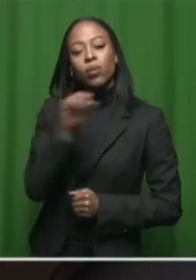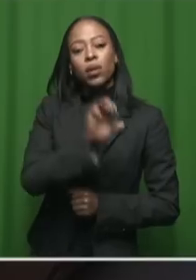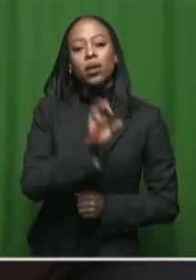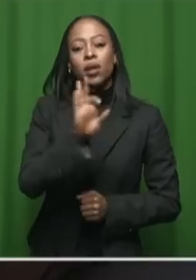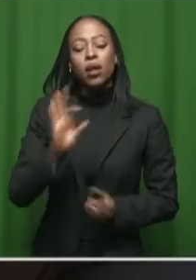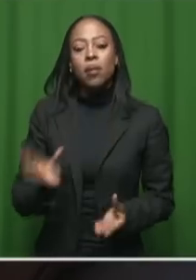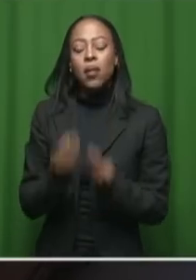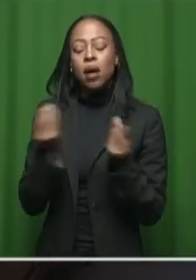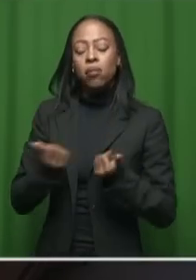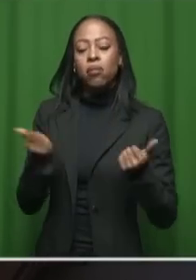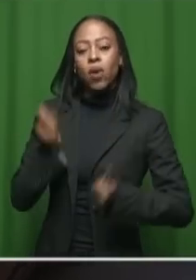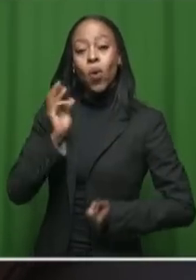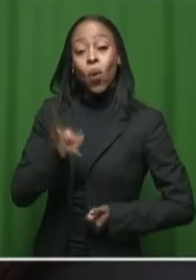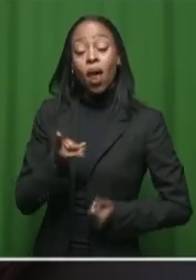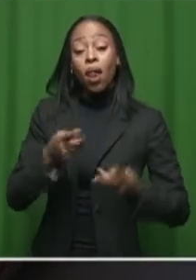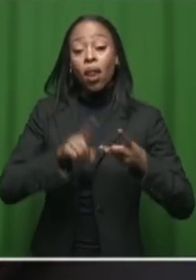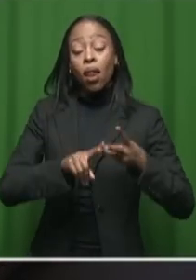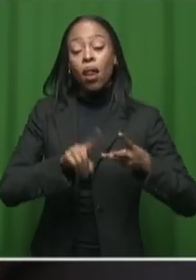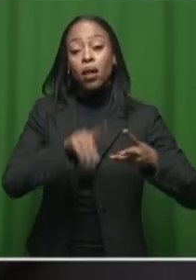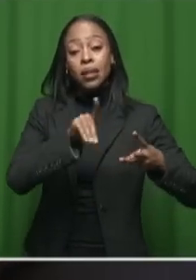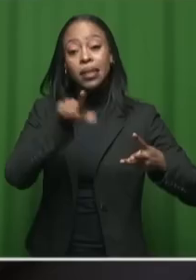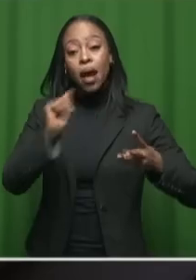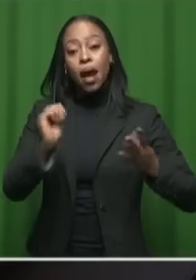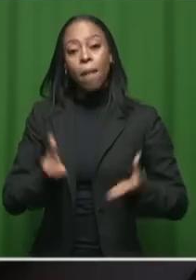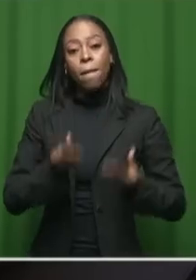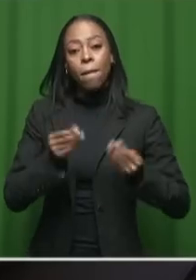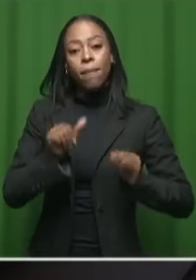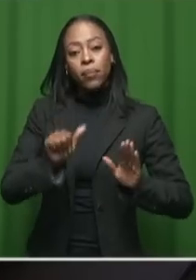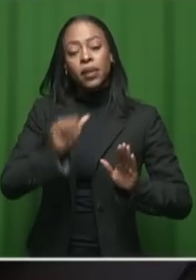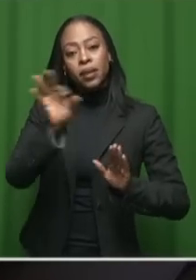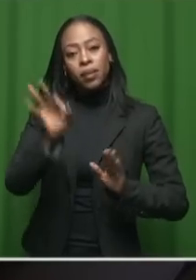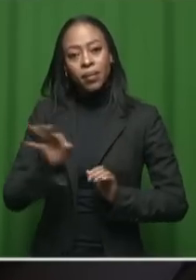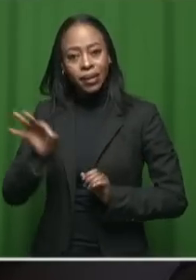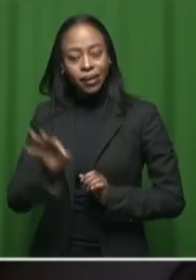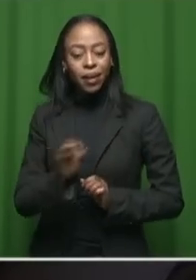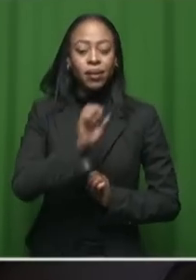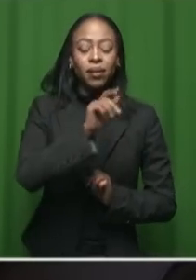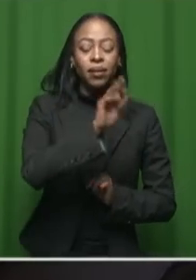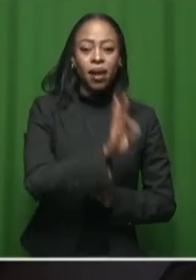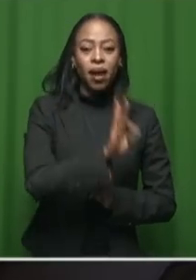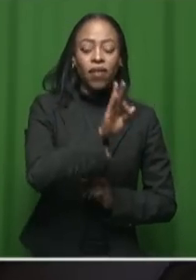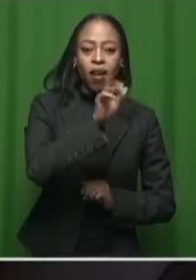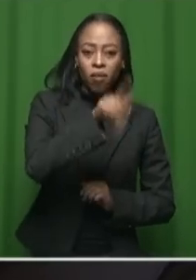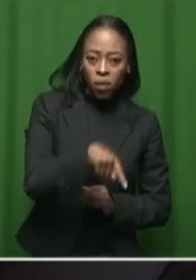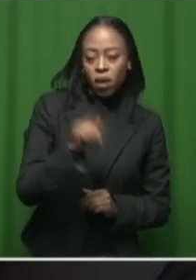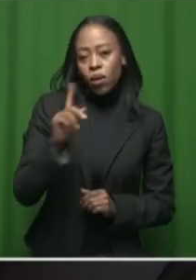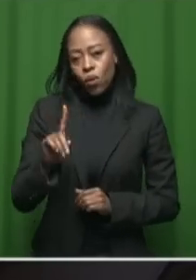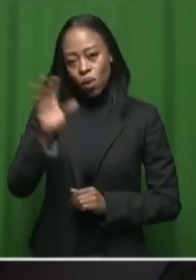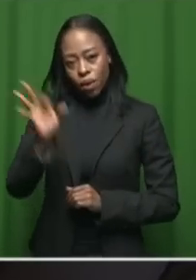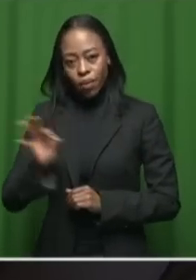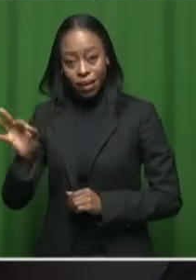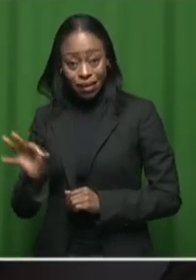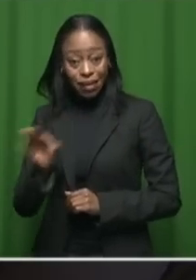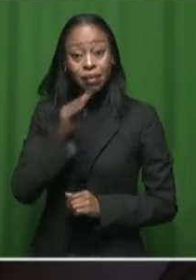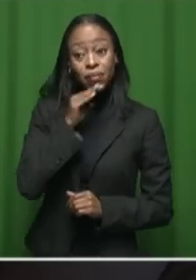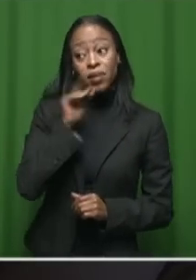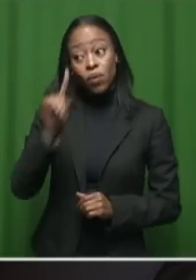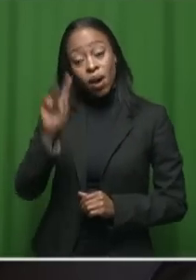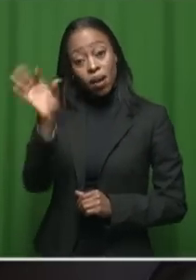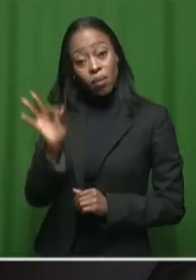Mpumalanga. The Democratic Alliance coming at 6%, with the Freedom Front Plus at 1%, and 1% is for the